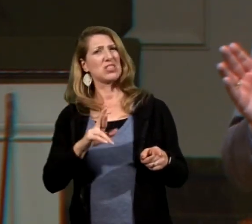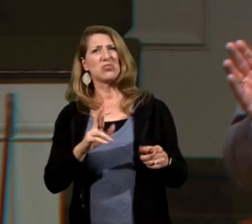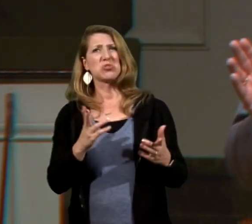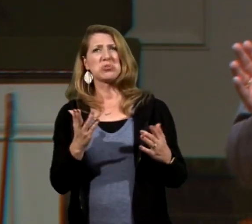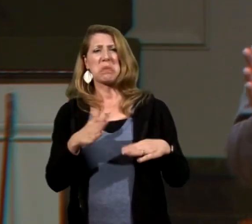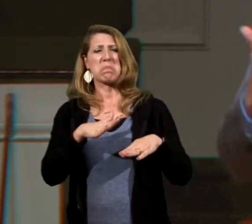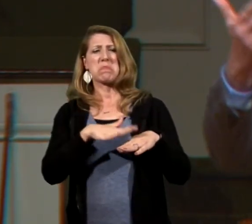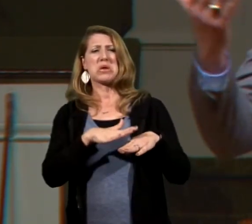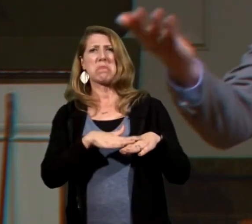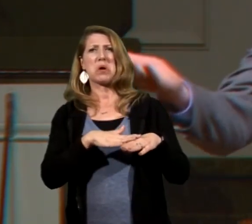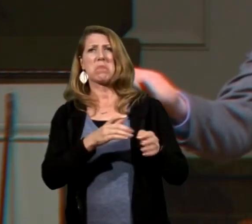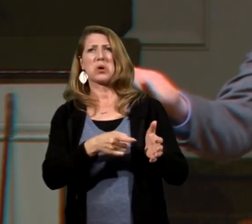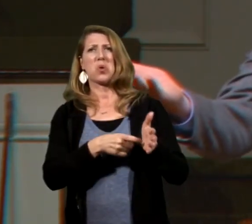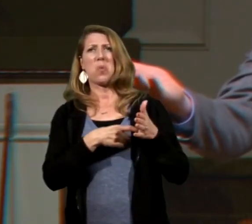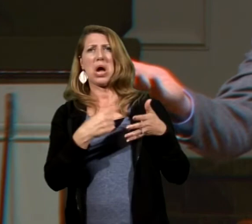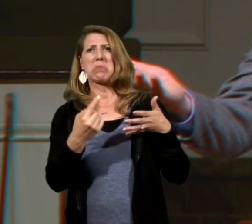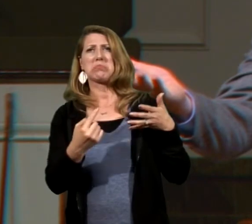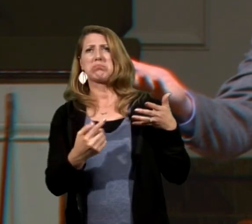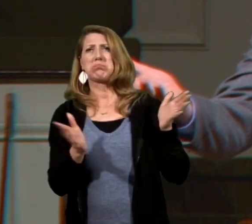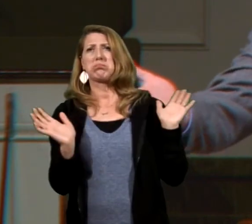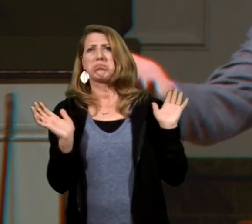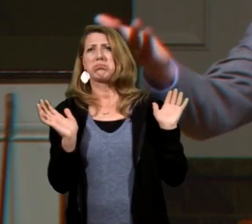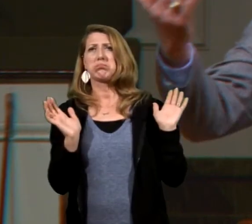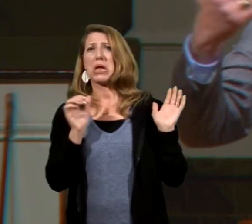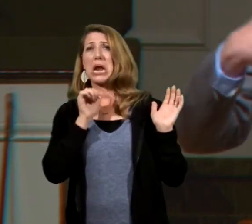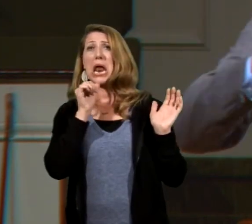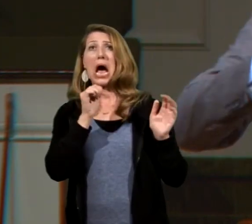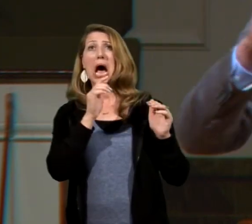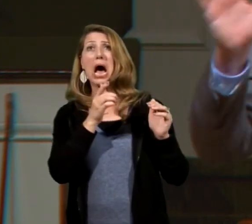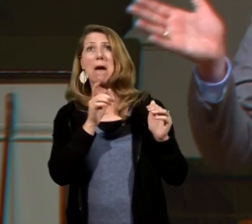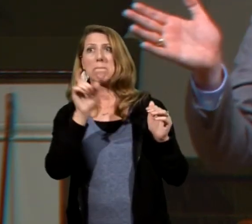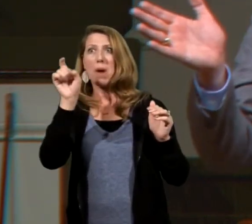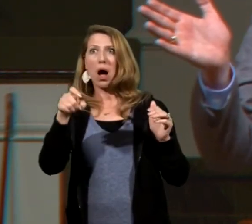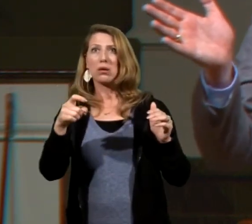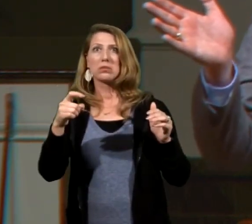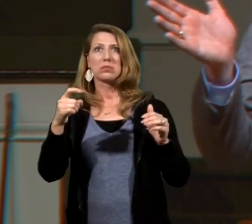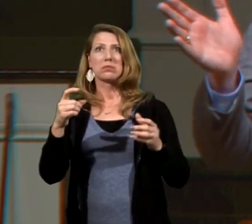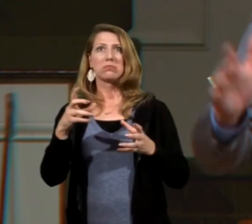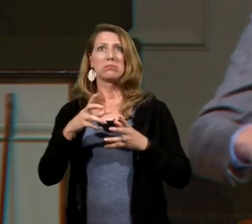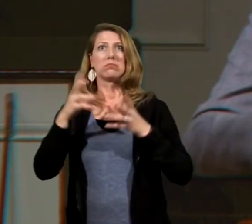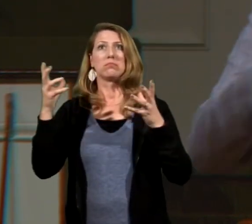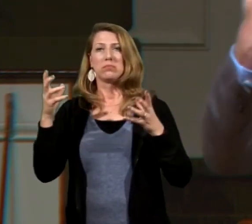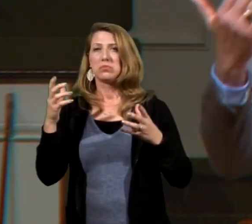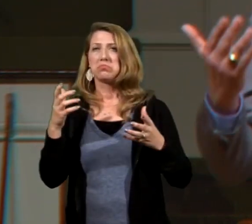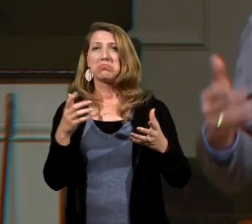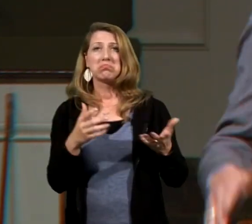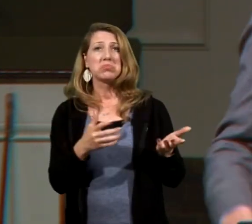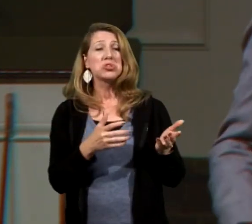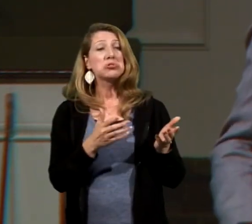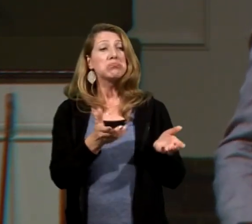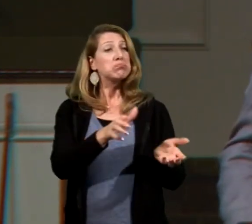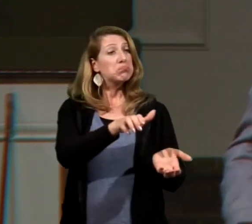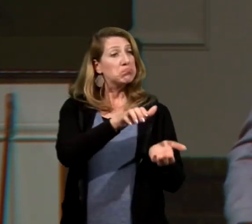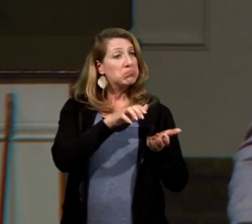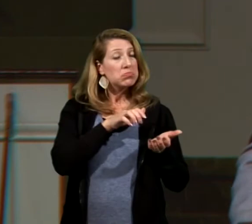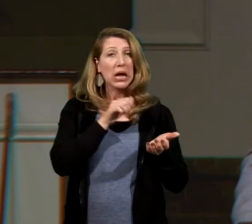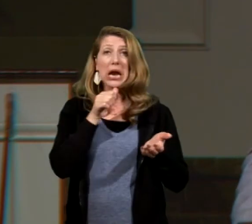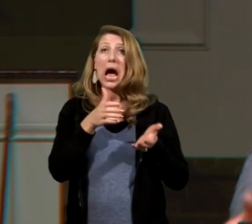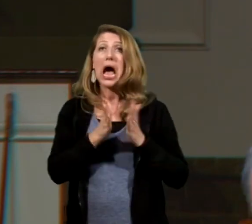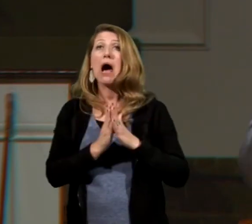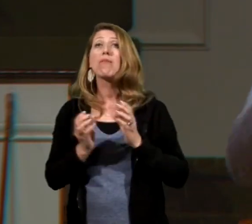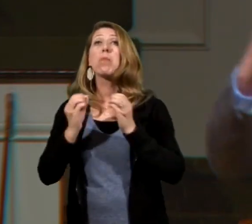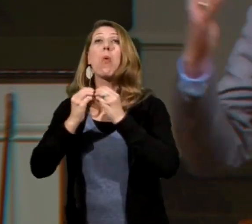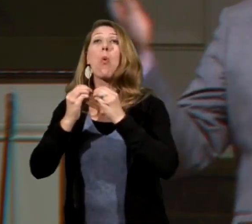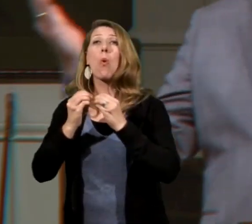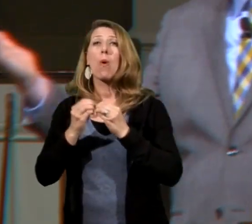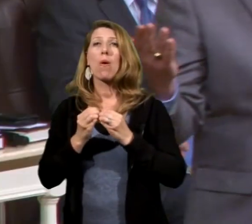more than was given to her. Whatever he gave to her, she accepted it and didn't ask for more. I can't help but think that